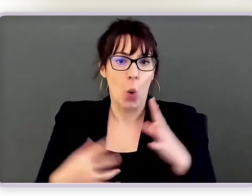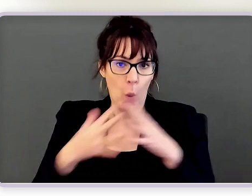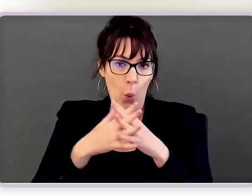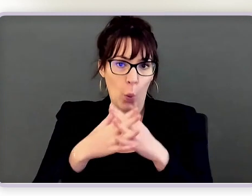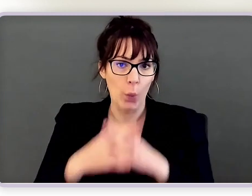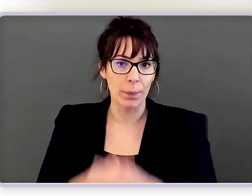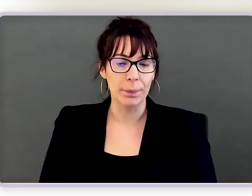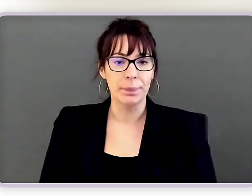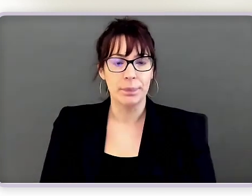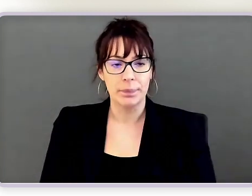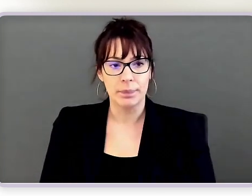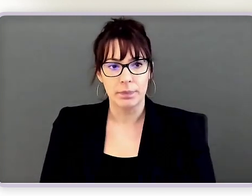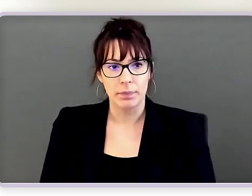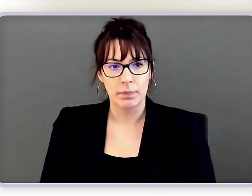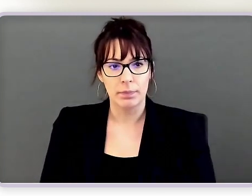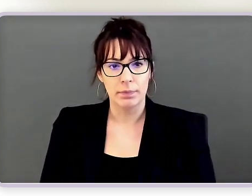Okay.